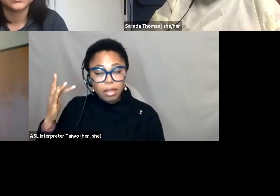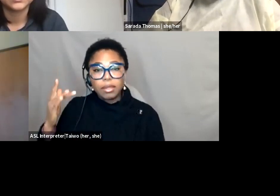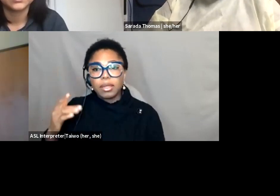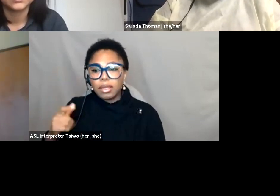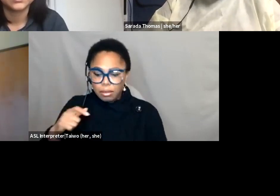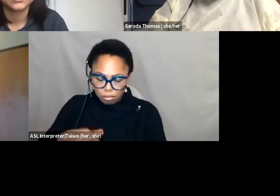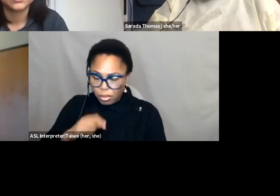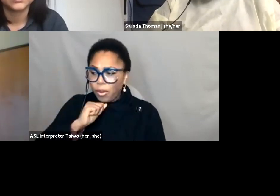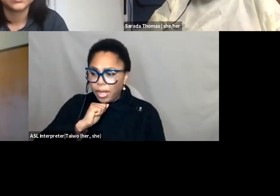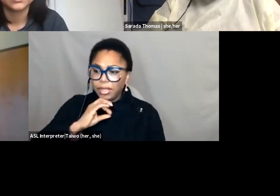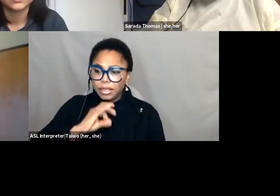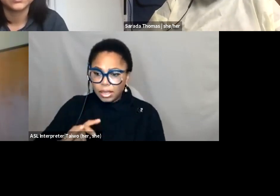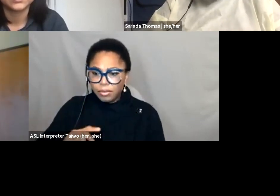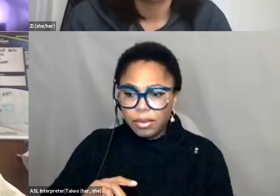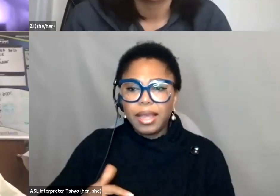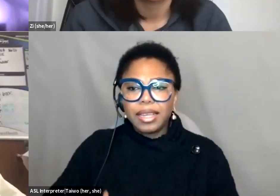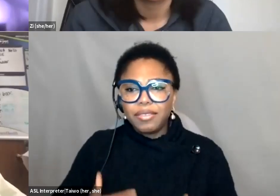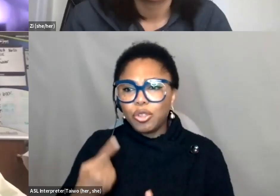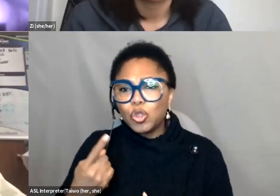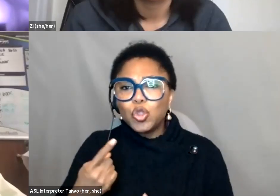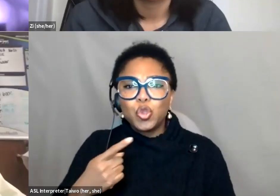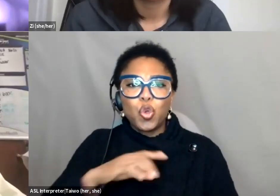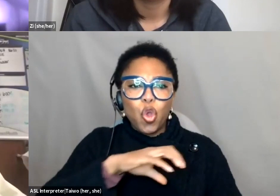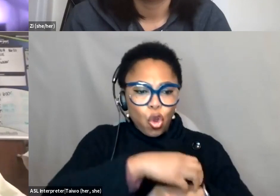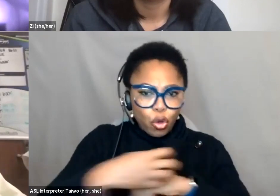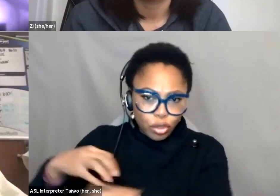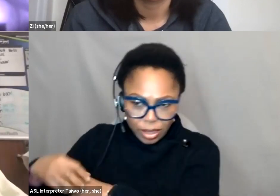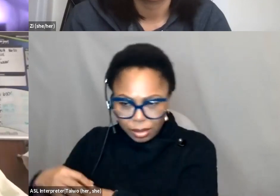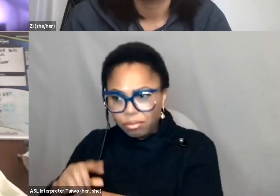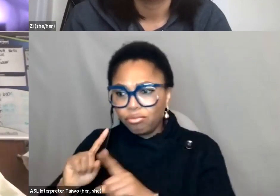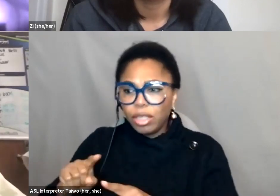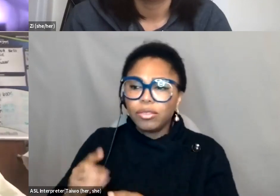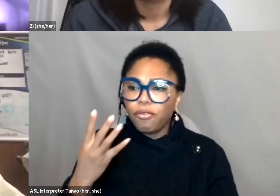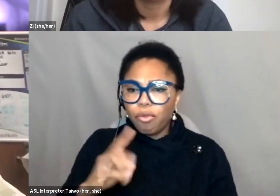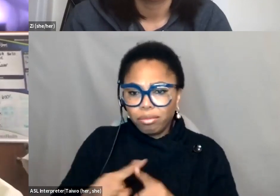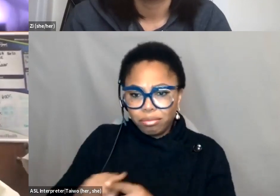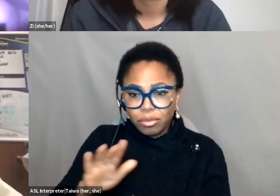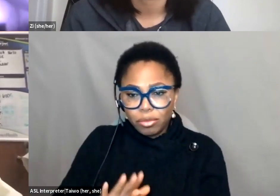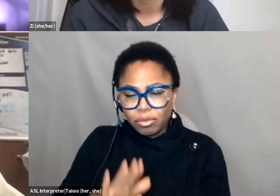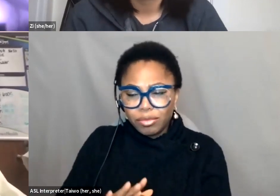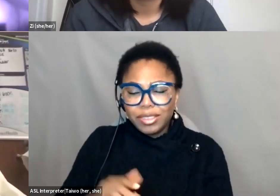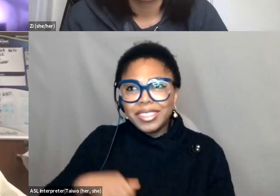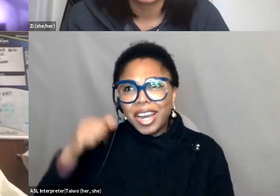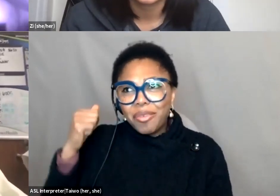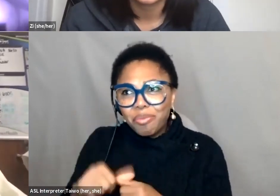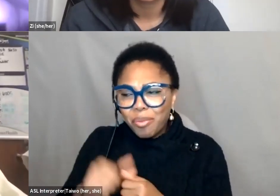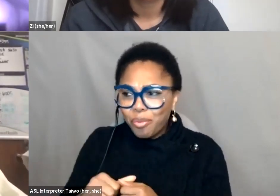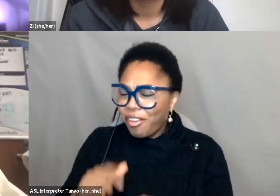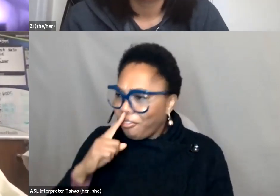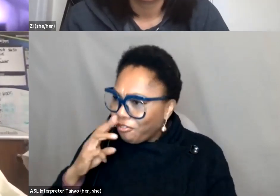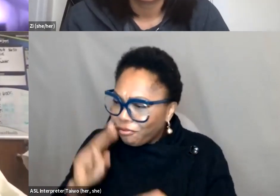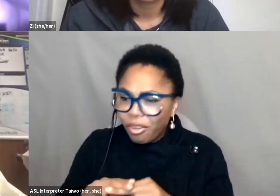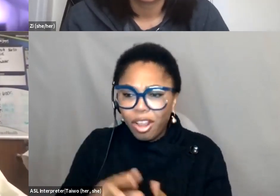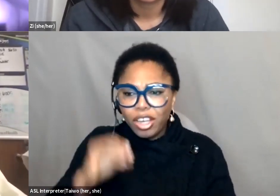was seven, I'd lived on two continents and attended four different schools. I remember how much fun I had learning new words. It was